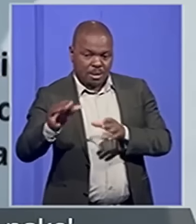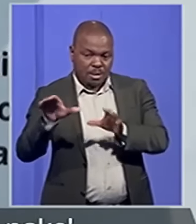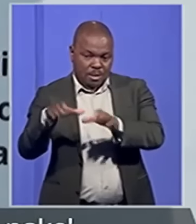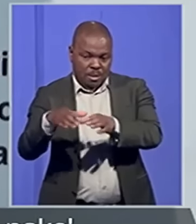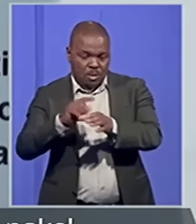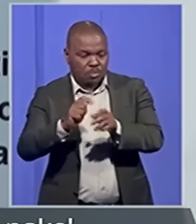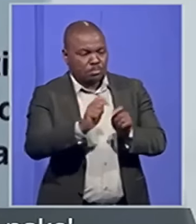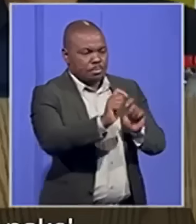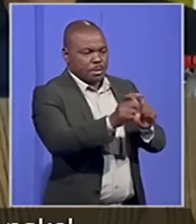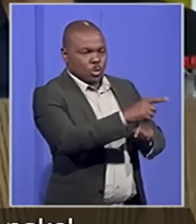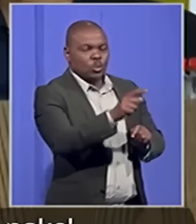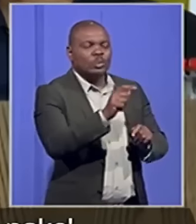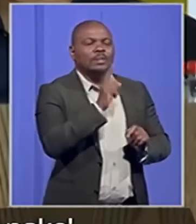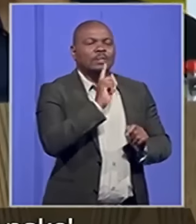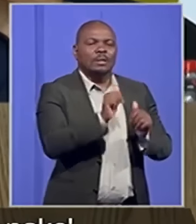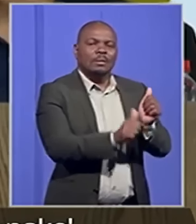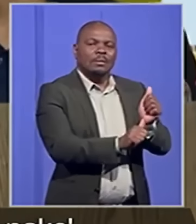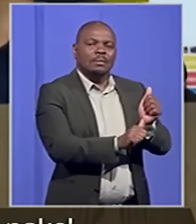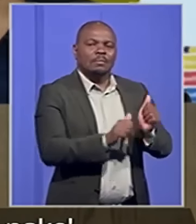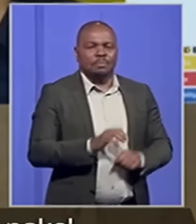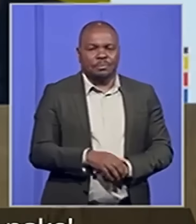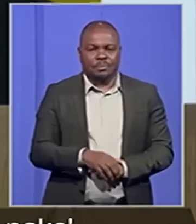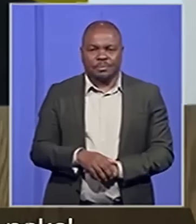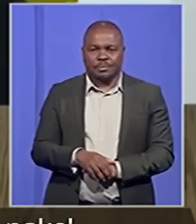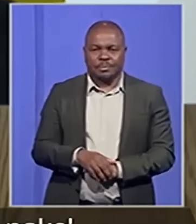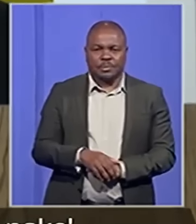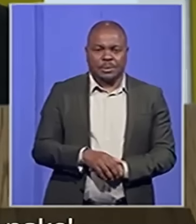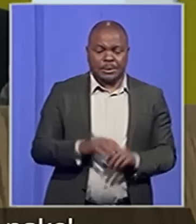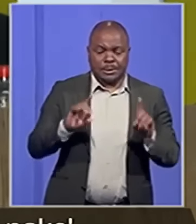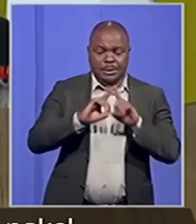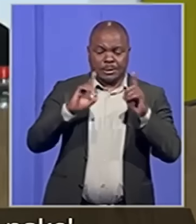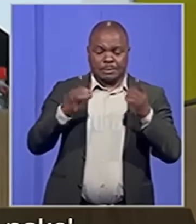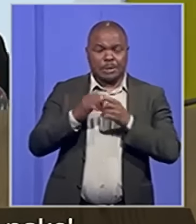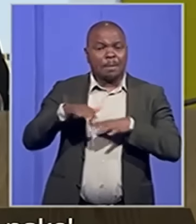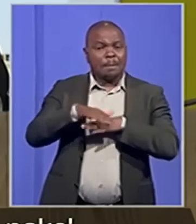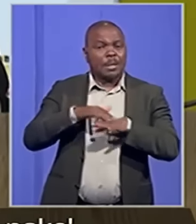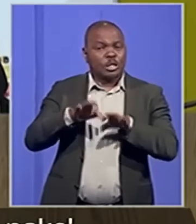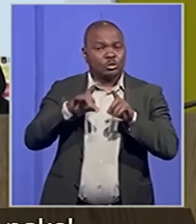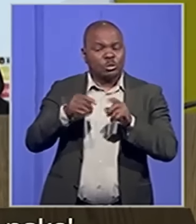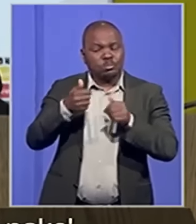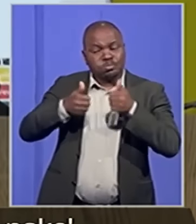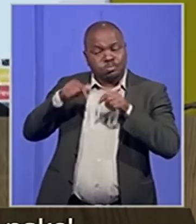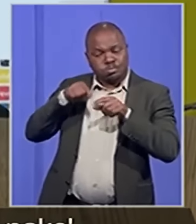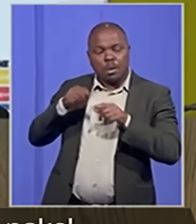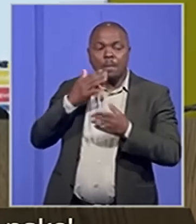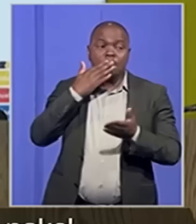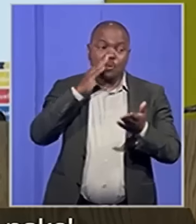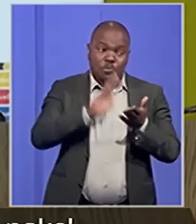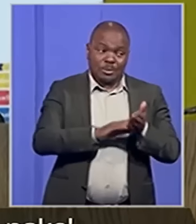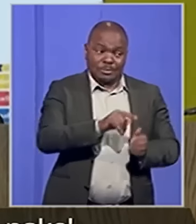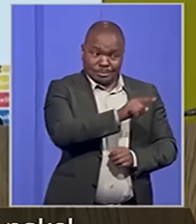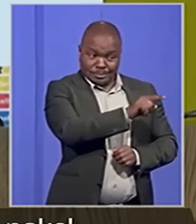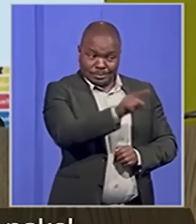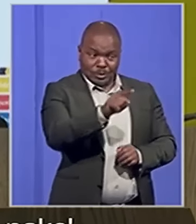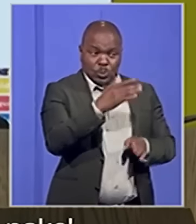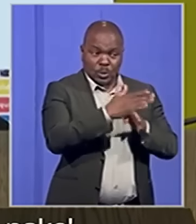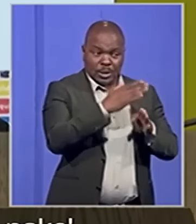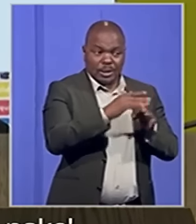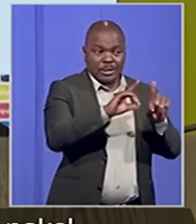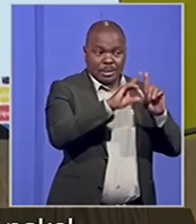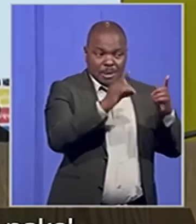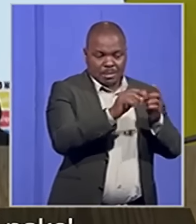all the teacher assistants. Bahlankedi phethiši ba kgoro ya thuto ya motheo ba tshepišitše bathuši ba kgoro ya thuto le ba